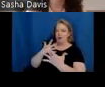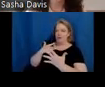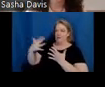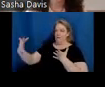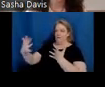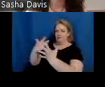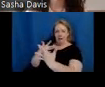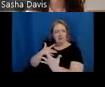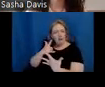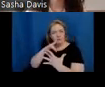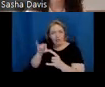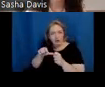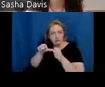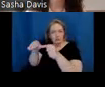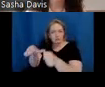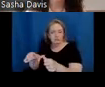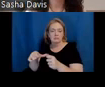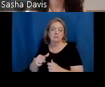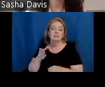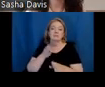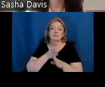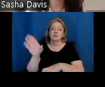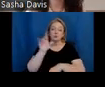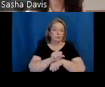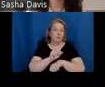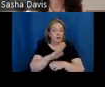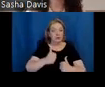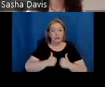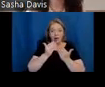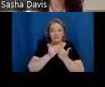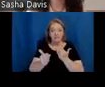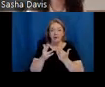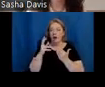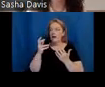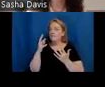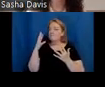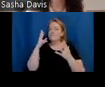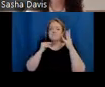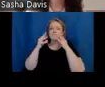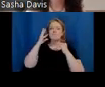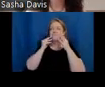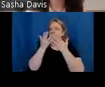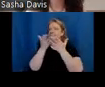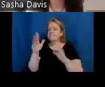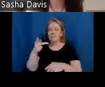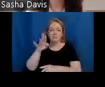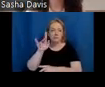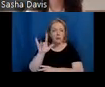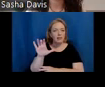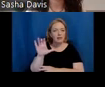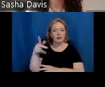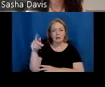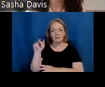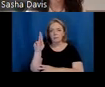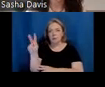1921. Throughout his life and career, he was drawing from life, often in public parks. He was also inspired